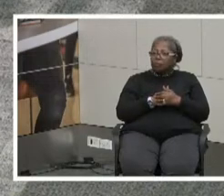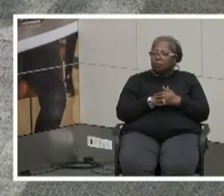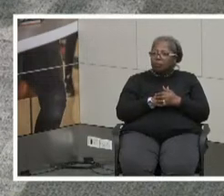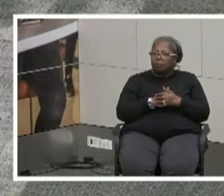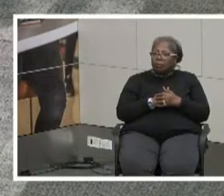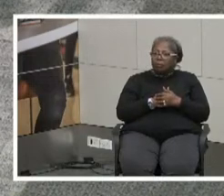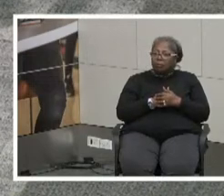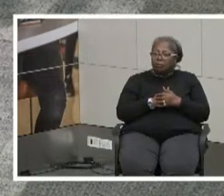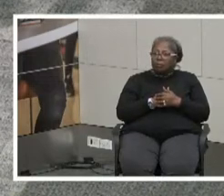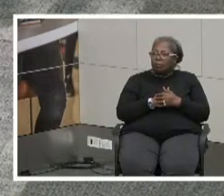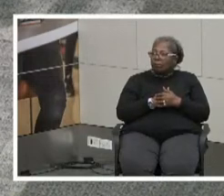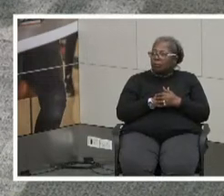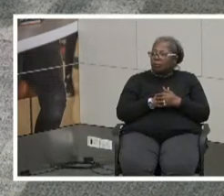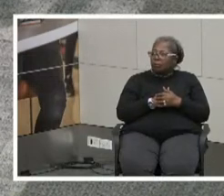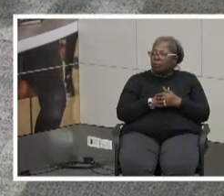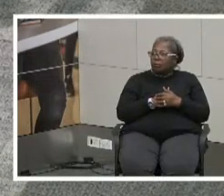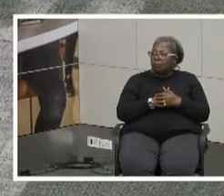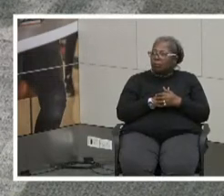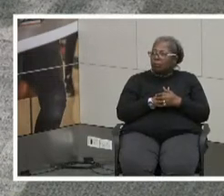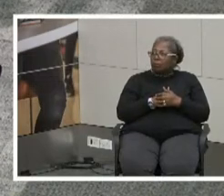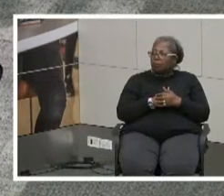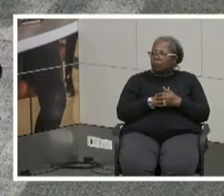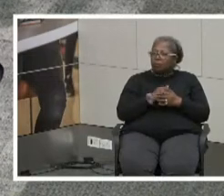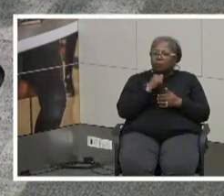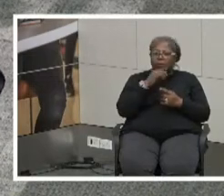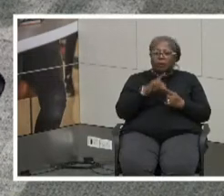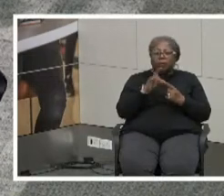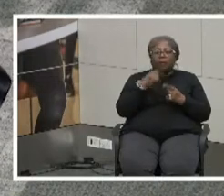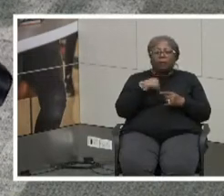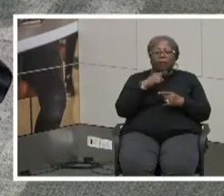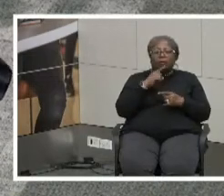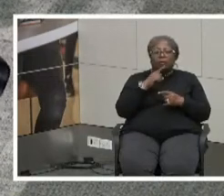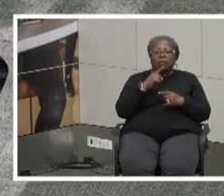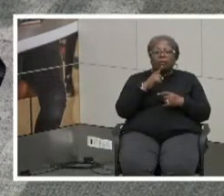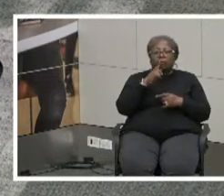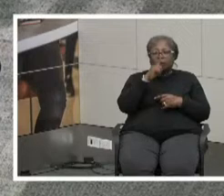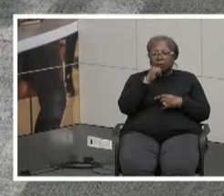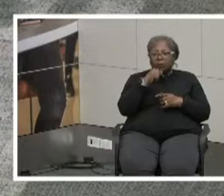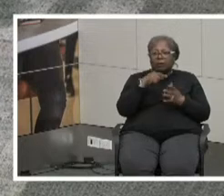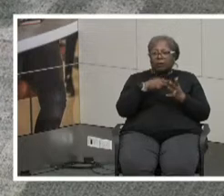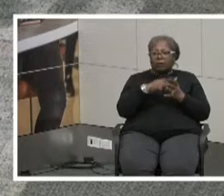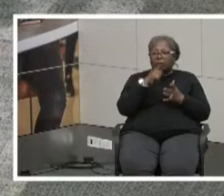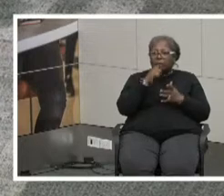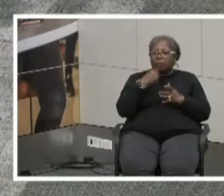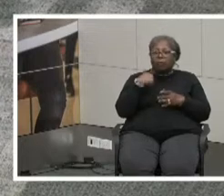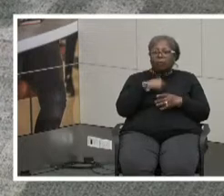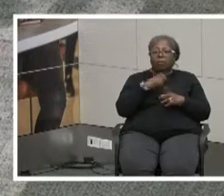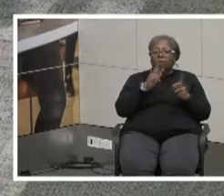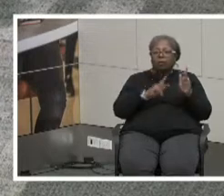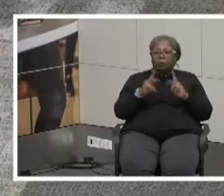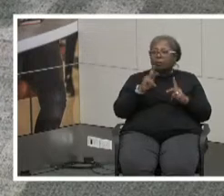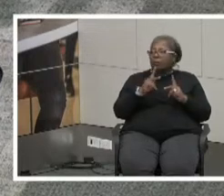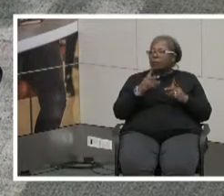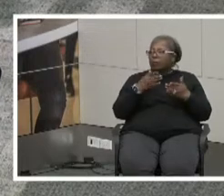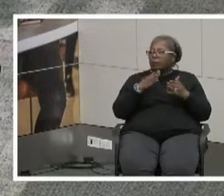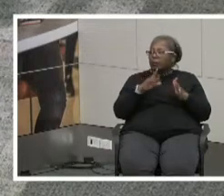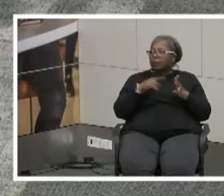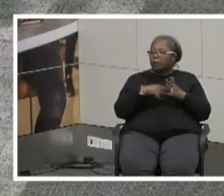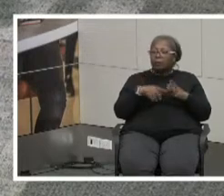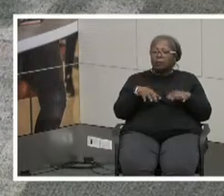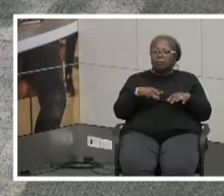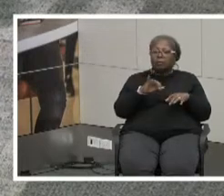ahead I need no introduction for I not special I am however disappointed disappointed that we as a people have let this infection take